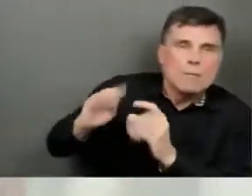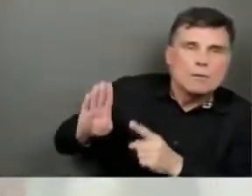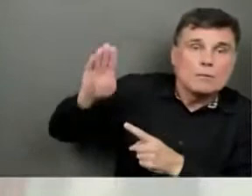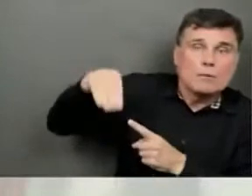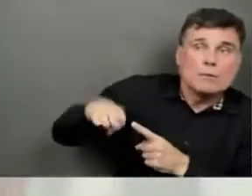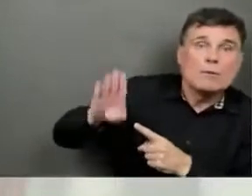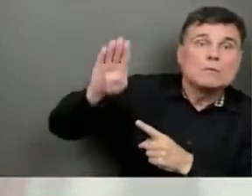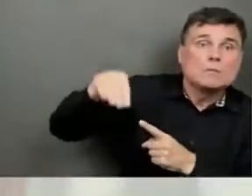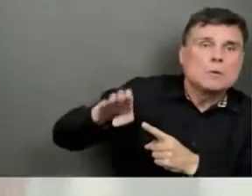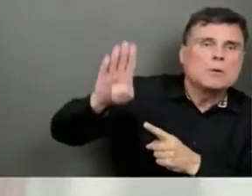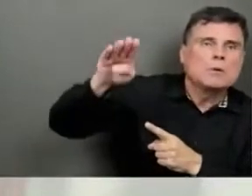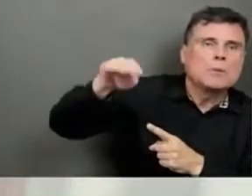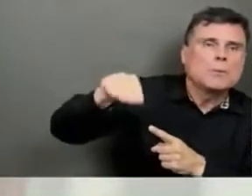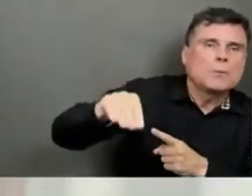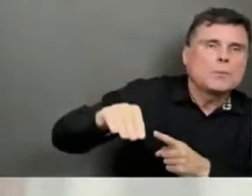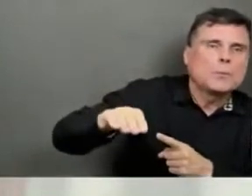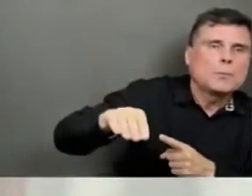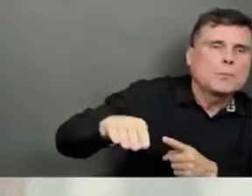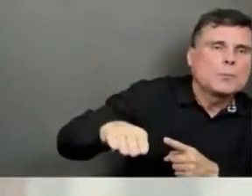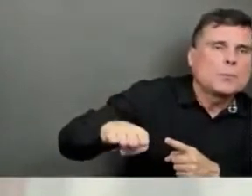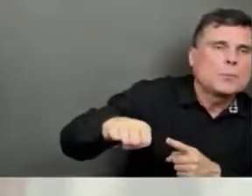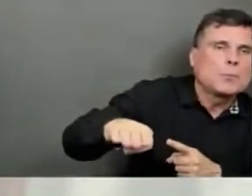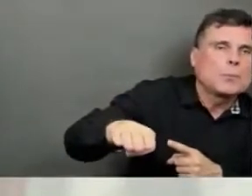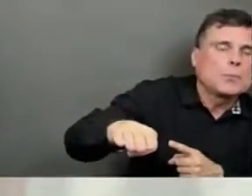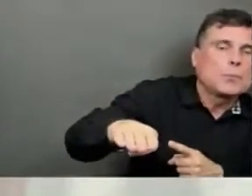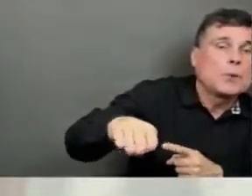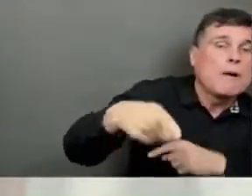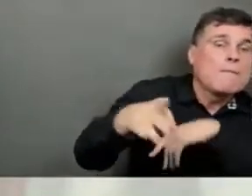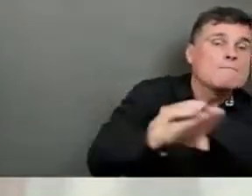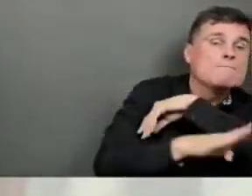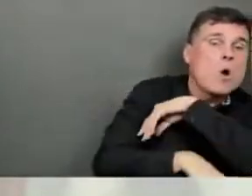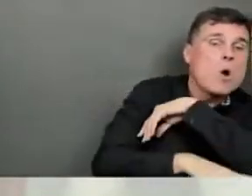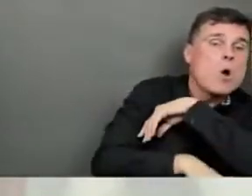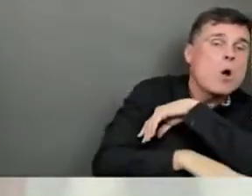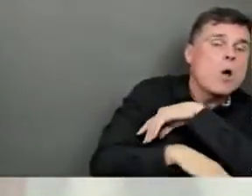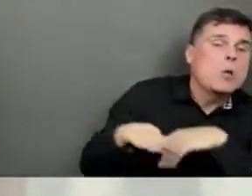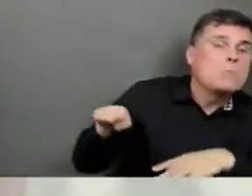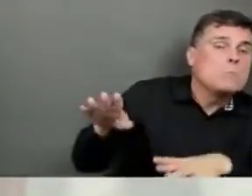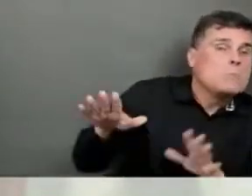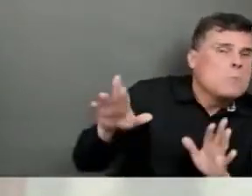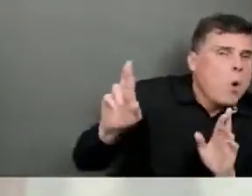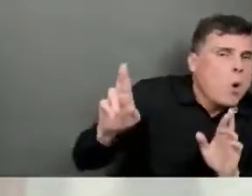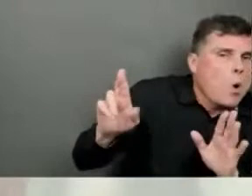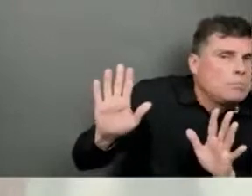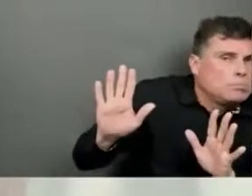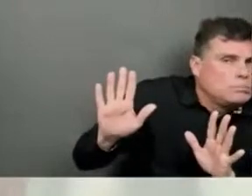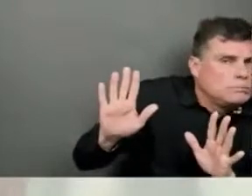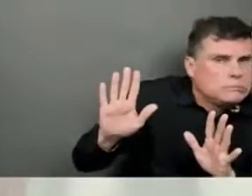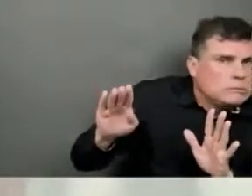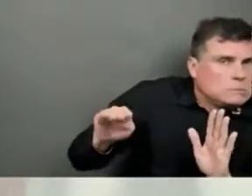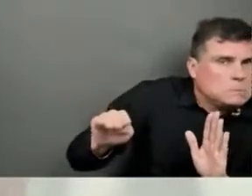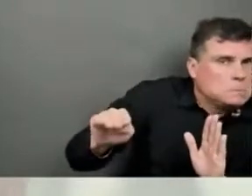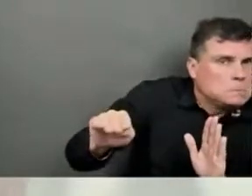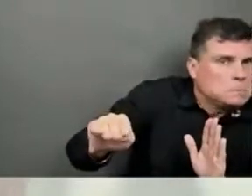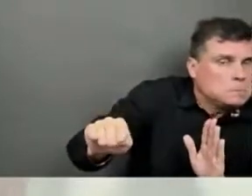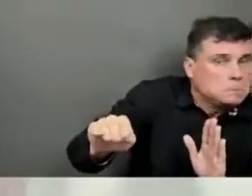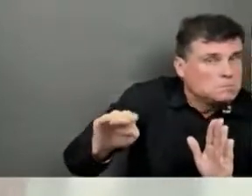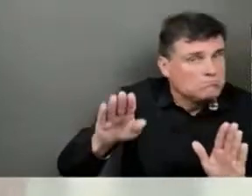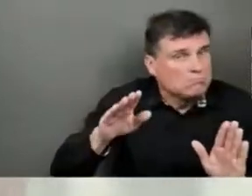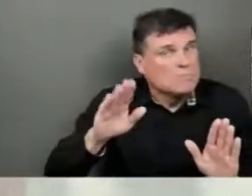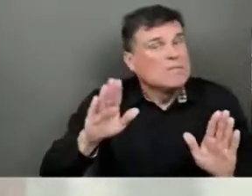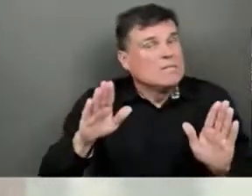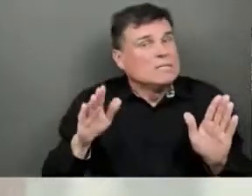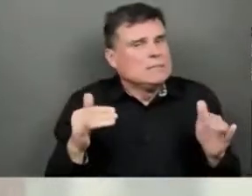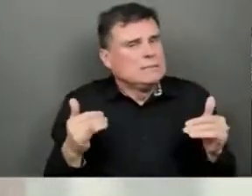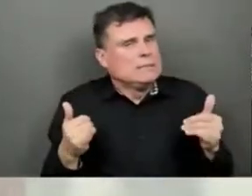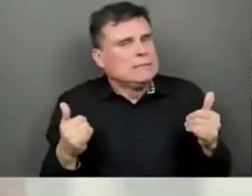respiratory, the seasonal pattern more clearly next year. And there's still a lot of work being done